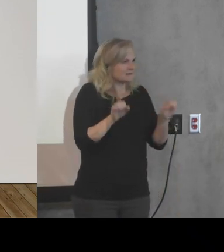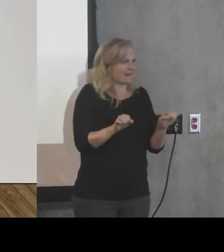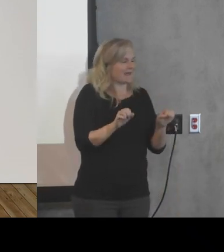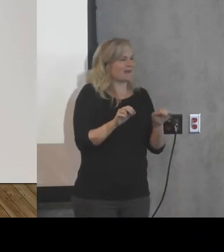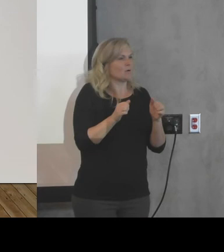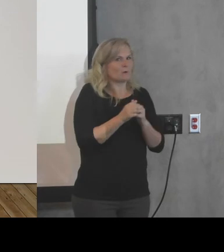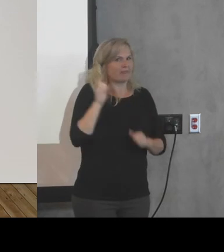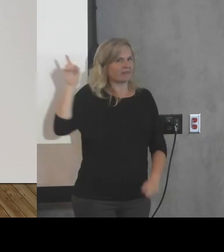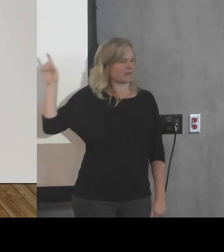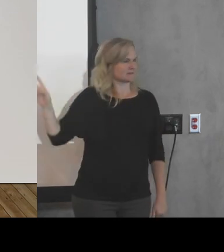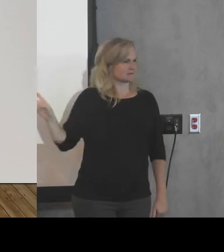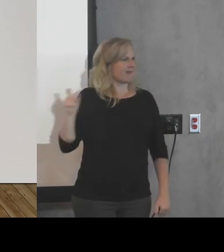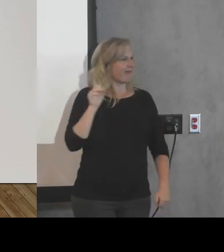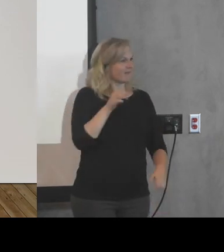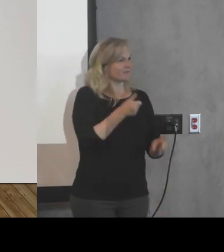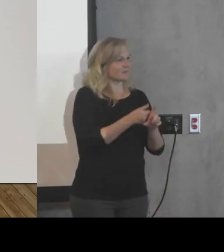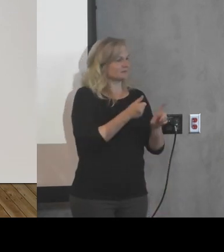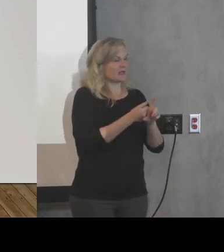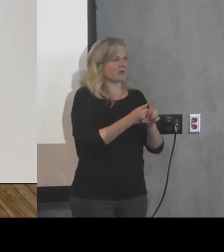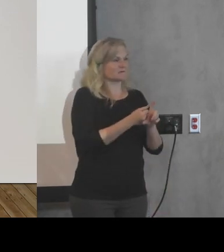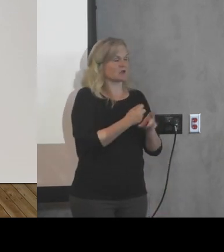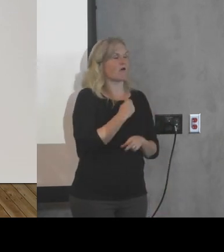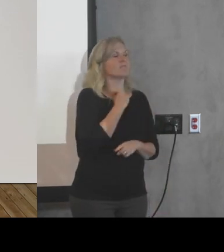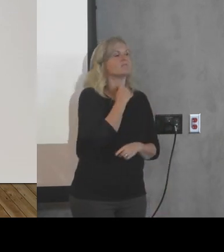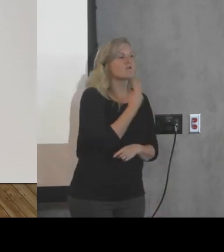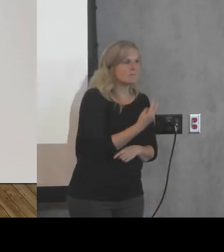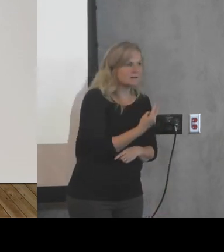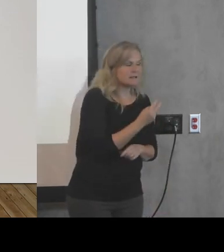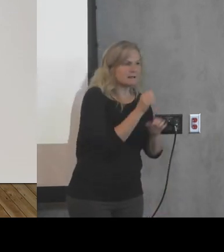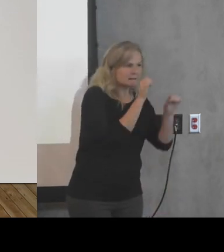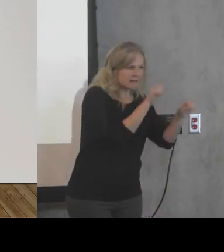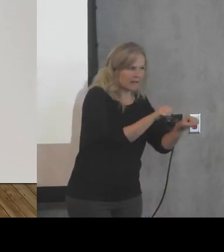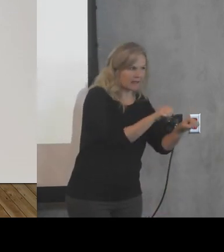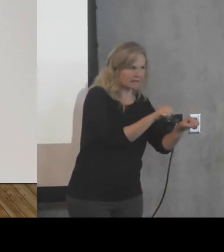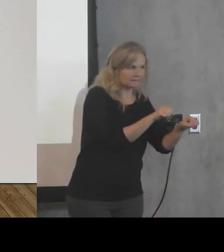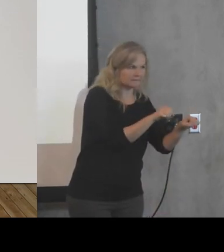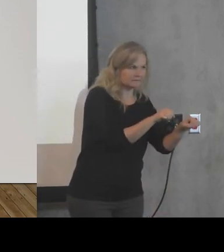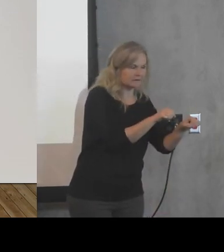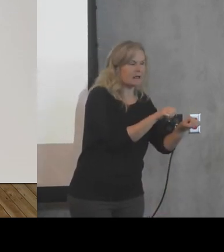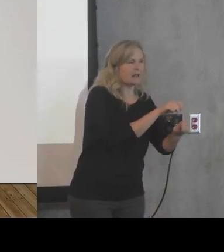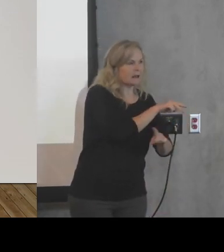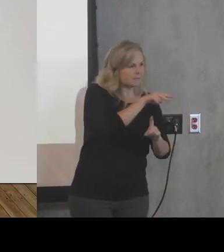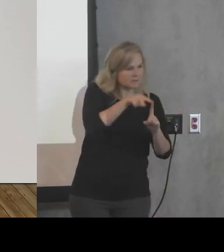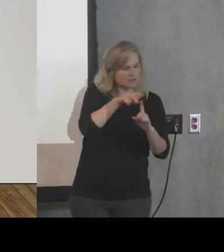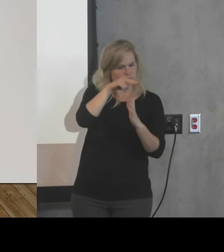it verbally, you're going to be able to read them and comprehend them.